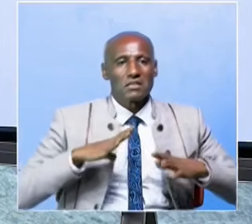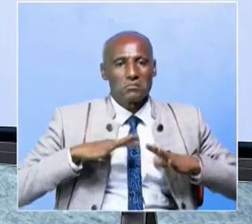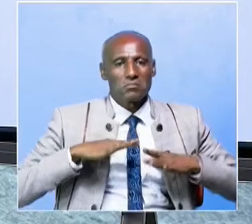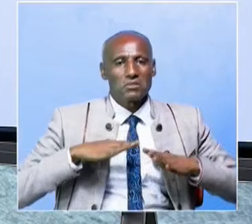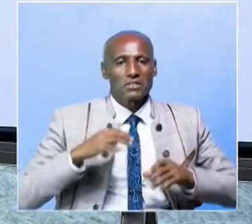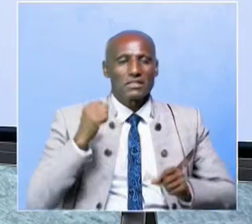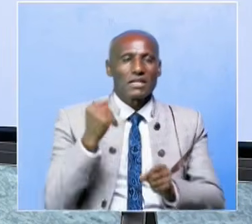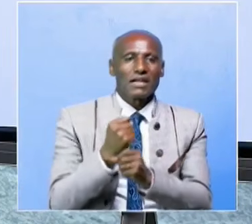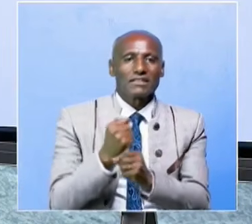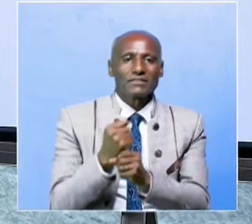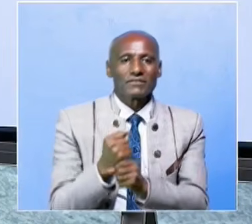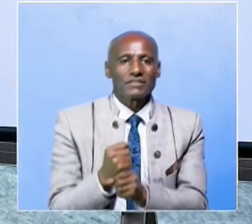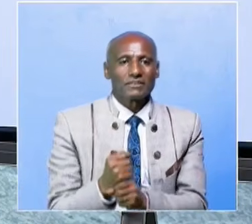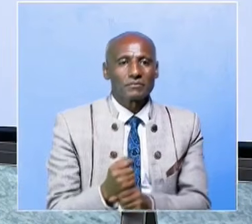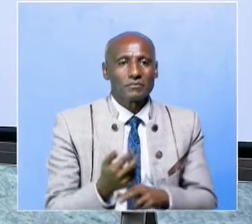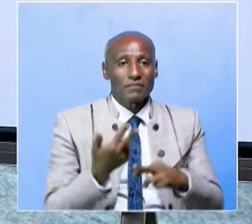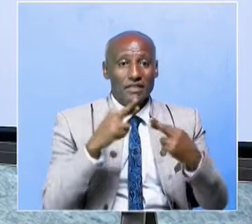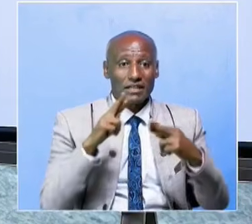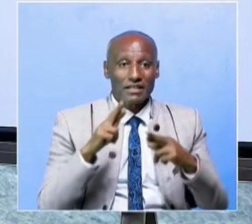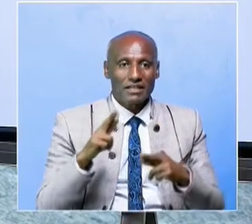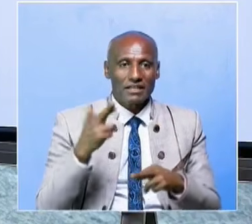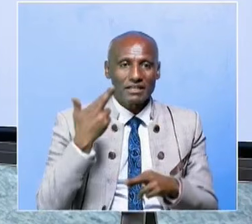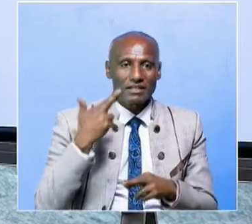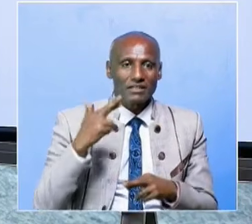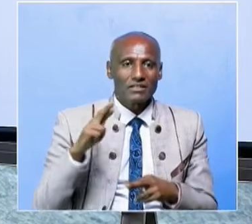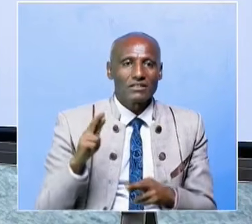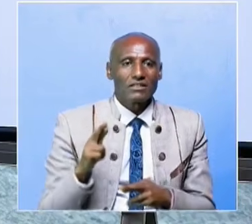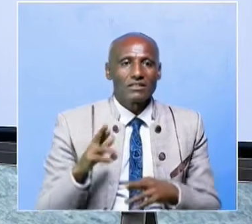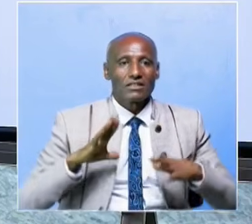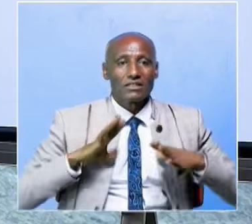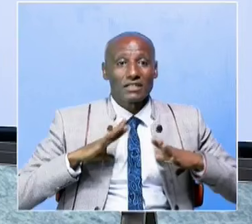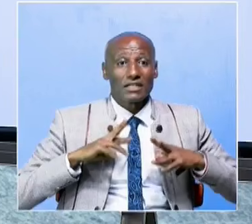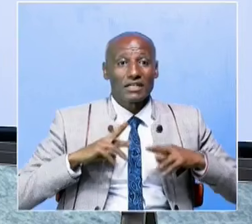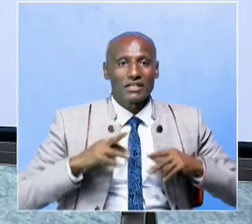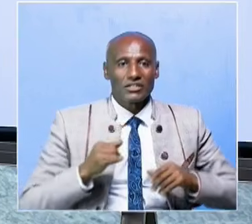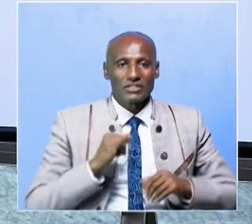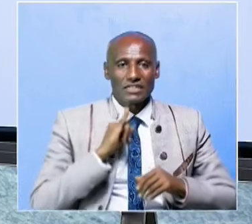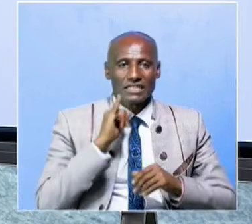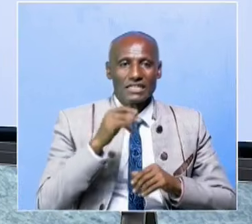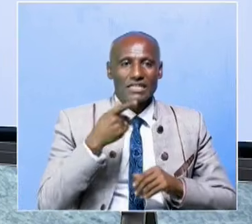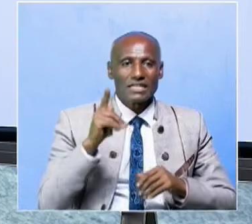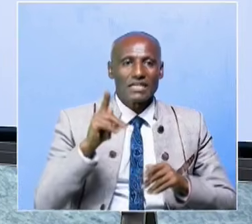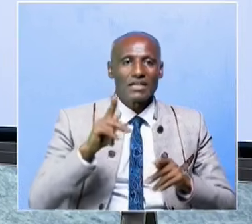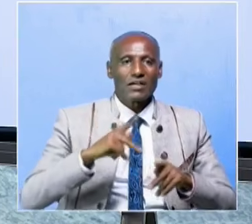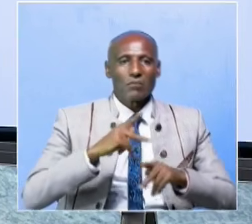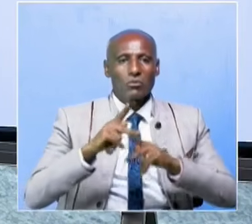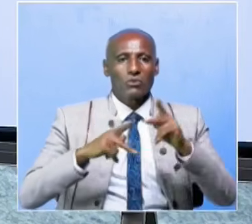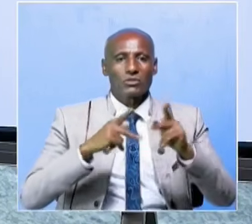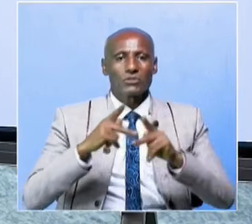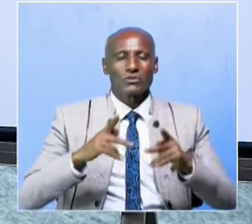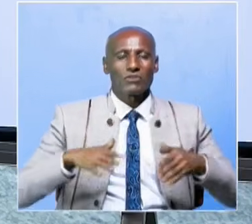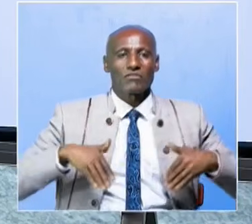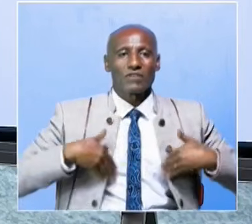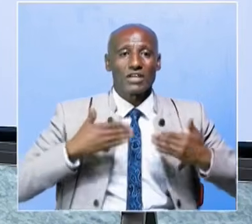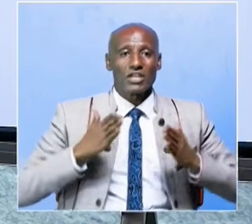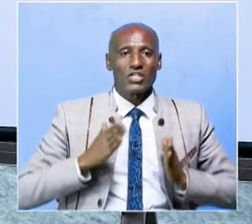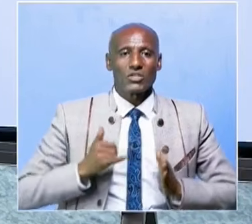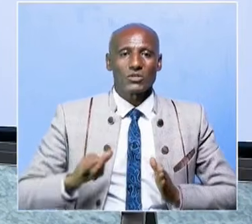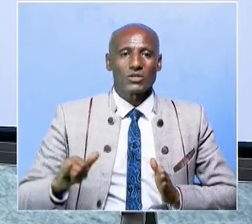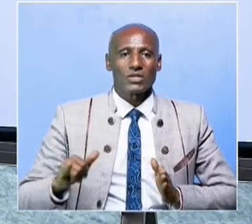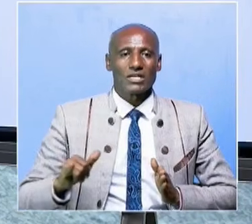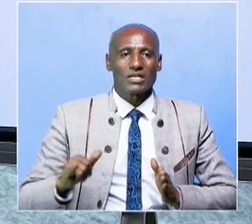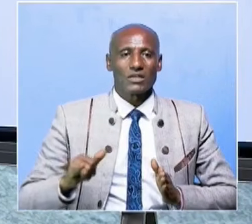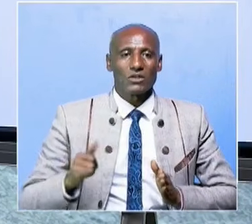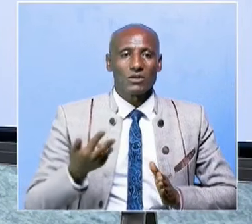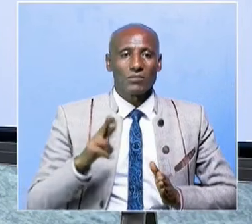So recreation is the act or the process of enjoying and being happy. The next